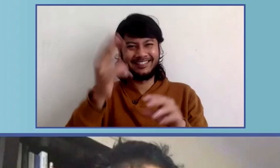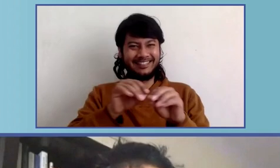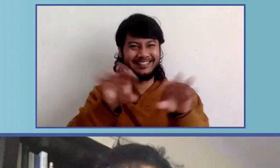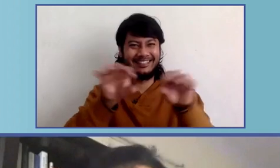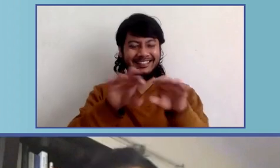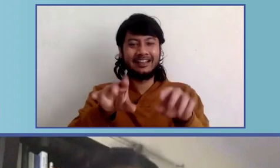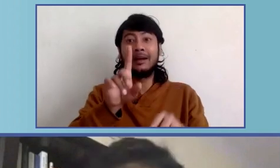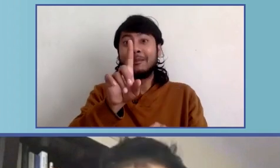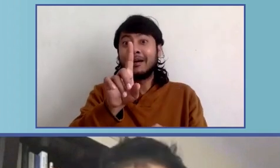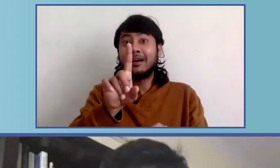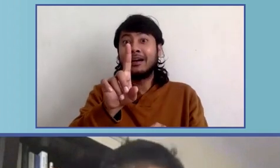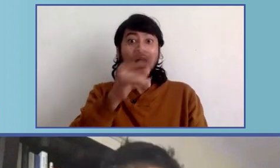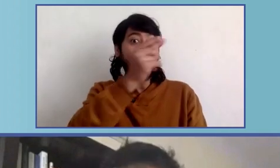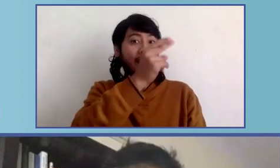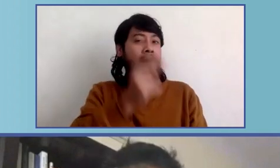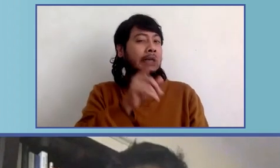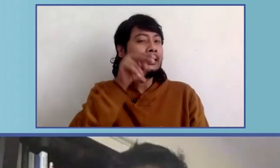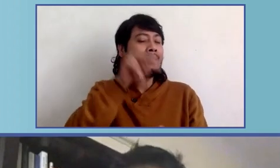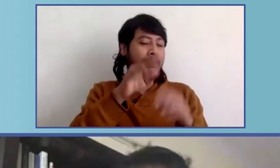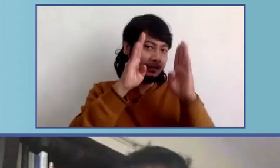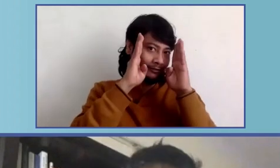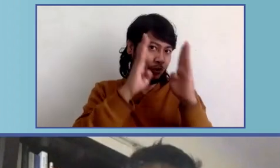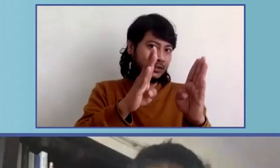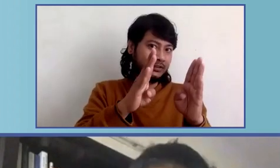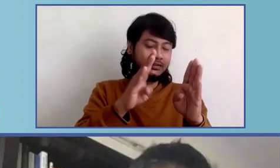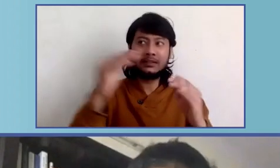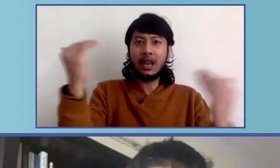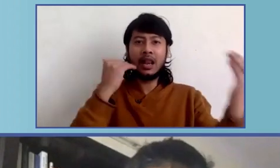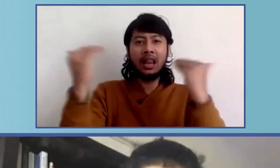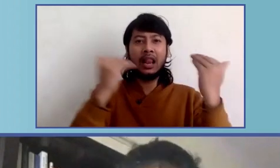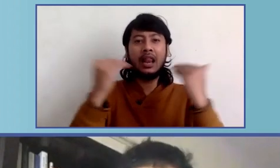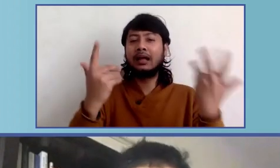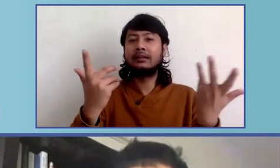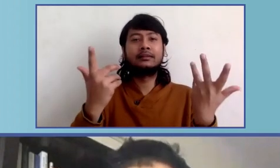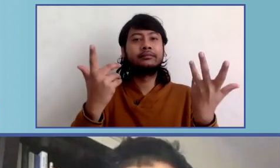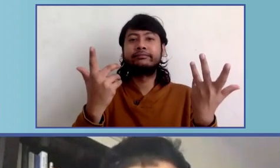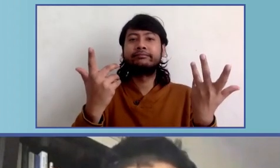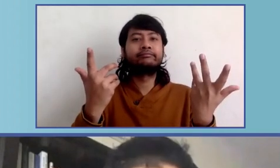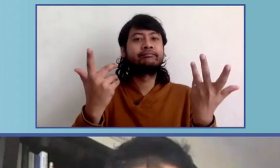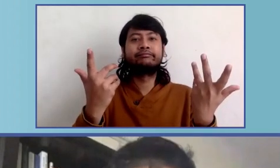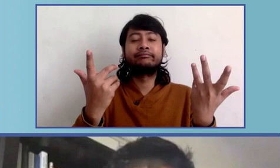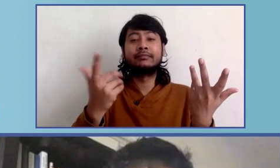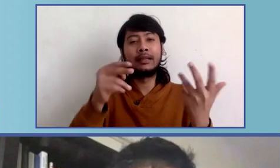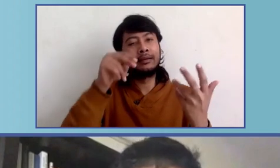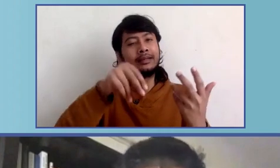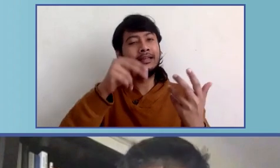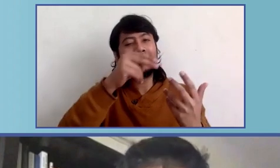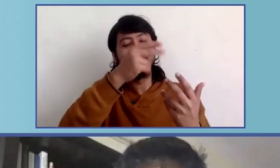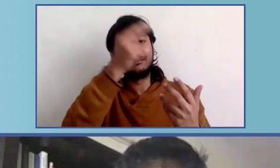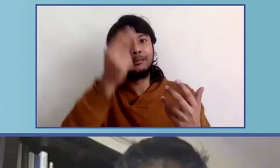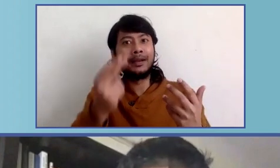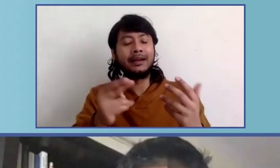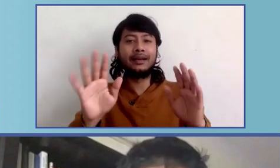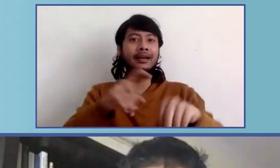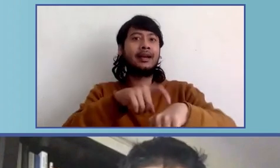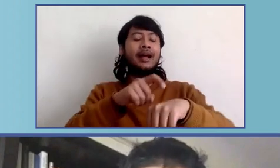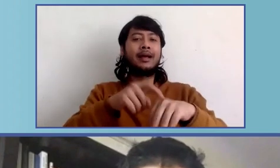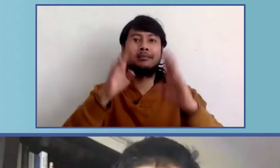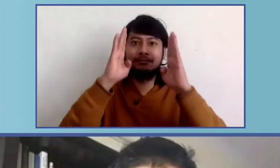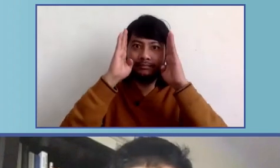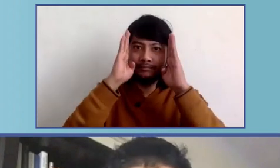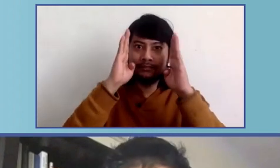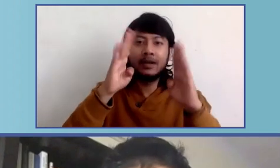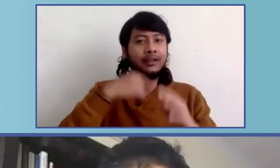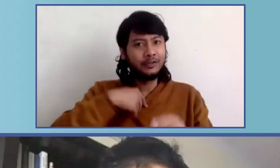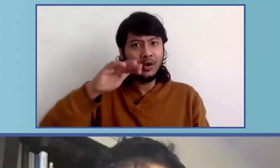better if you are less distracted. You need that focus, to paint. And I had that during my childhood, and I would spend a